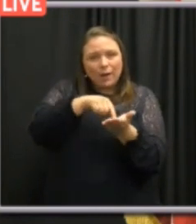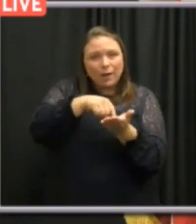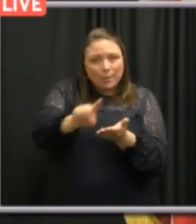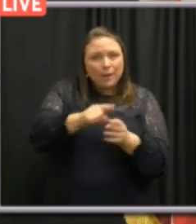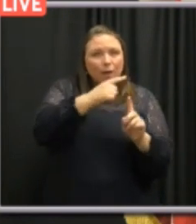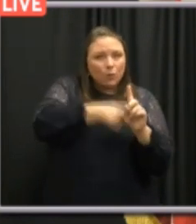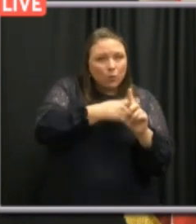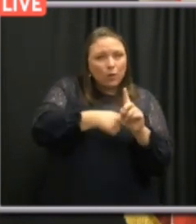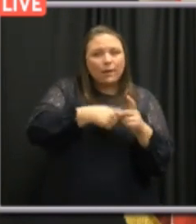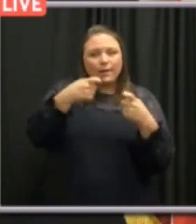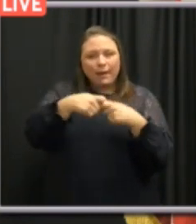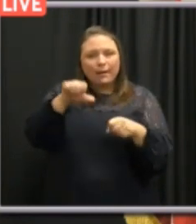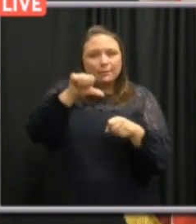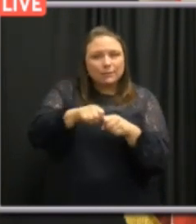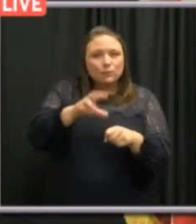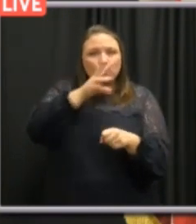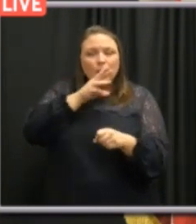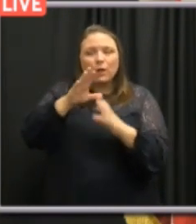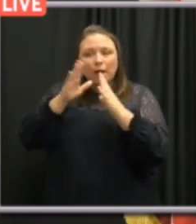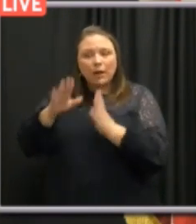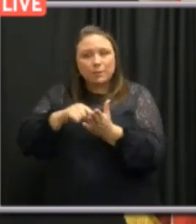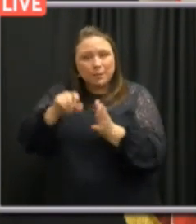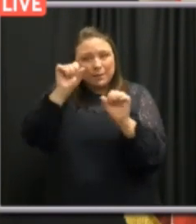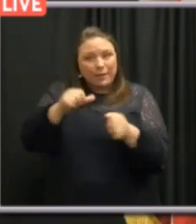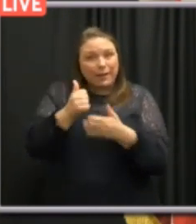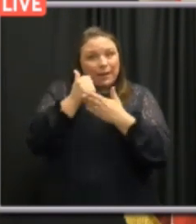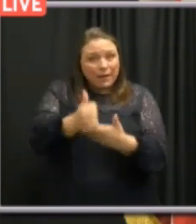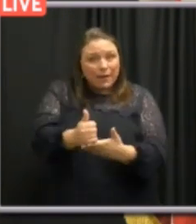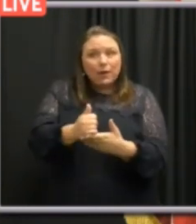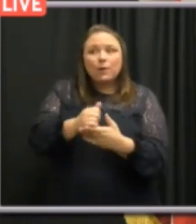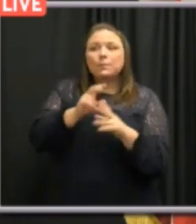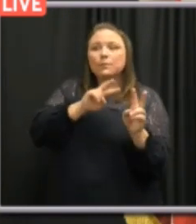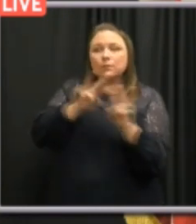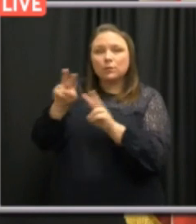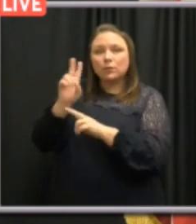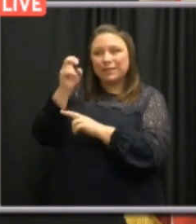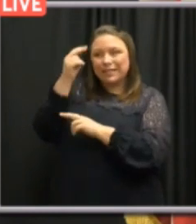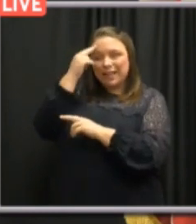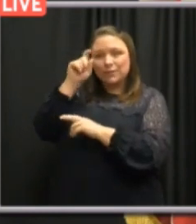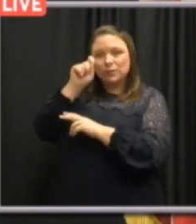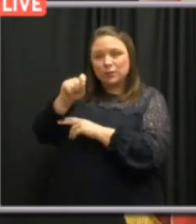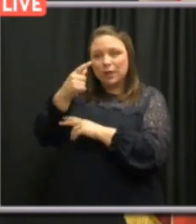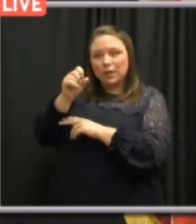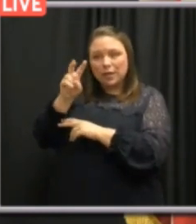utility assistance to qualifying families. Please visit